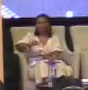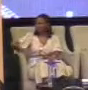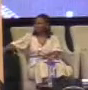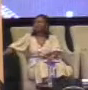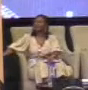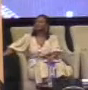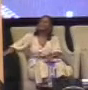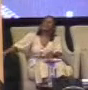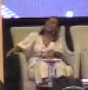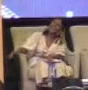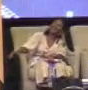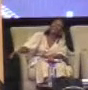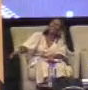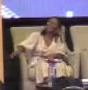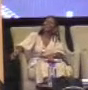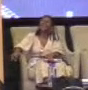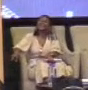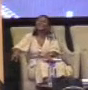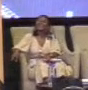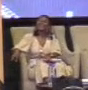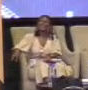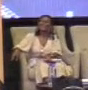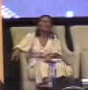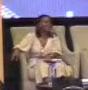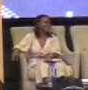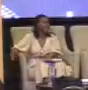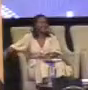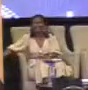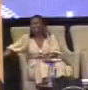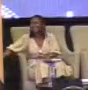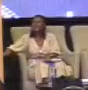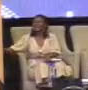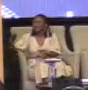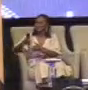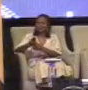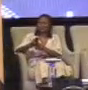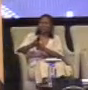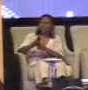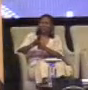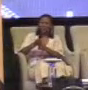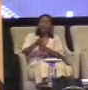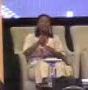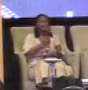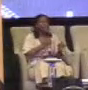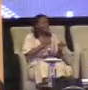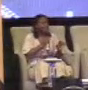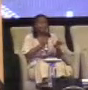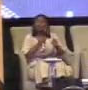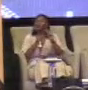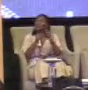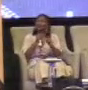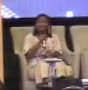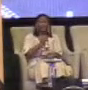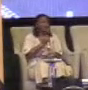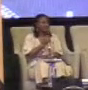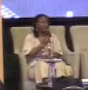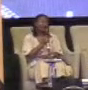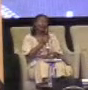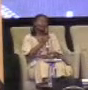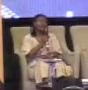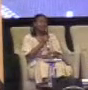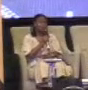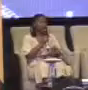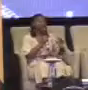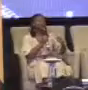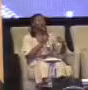They are in. I'm going to respond on their behalf. They are in. Am I right? Would Nexa like to join UNISA?